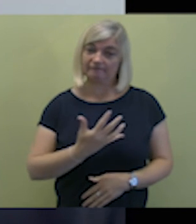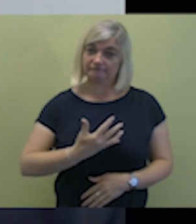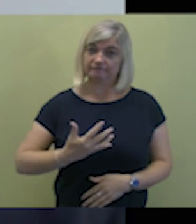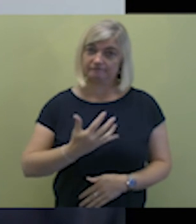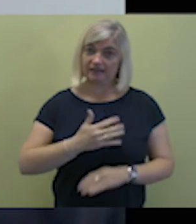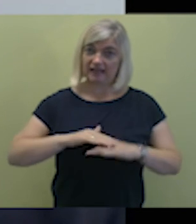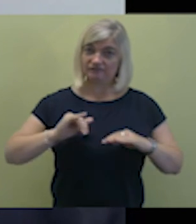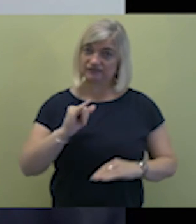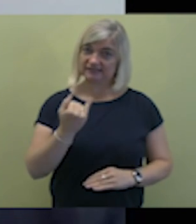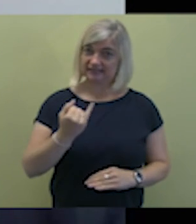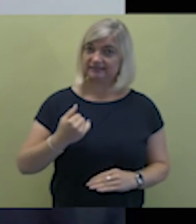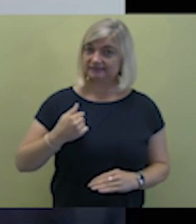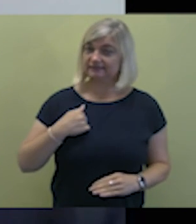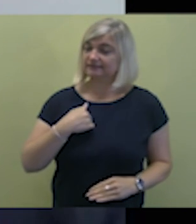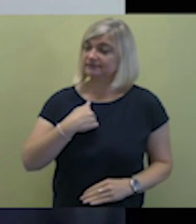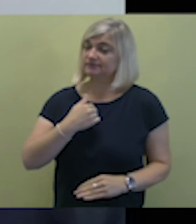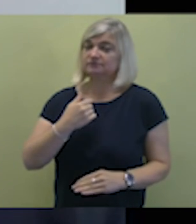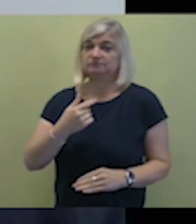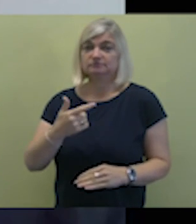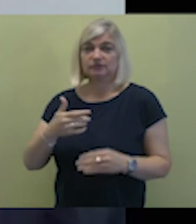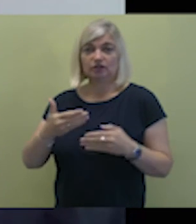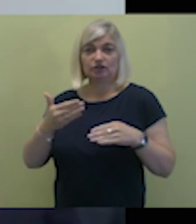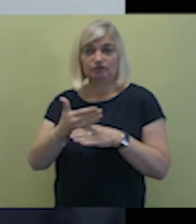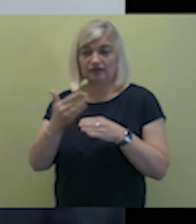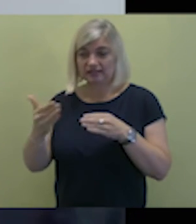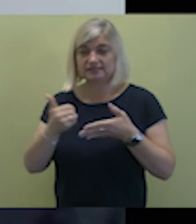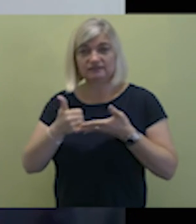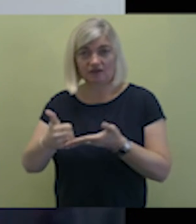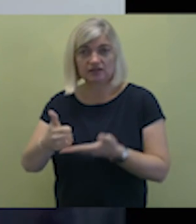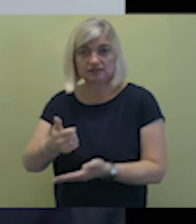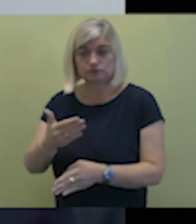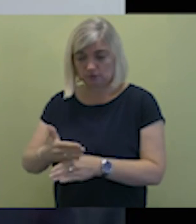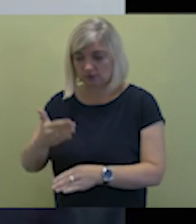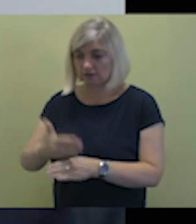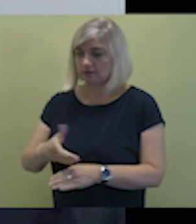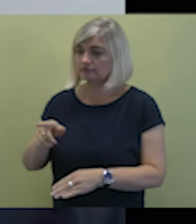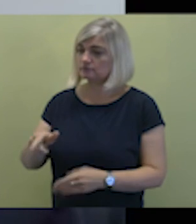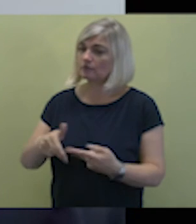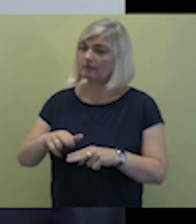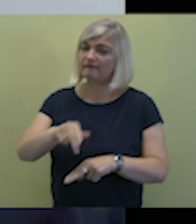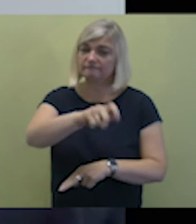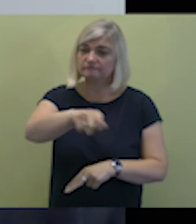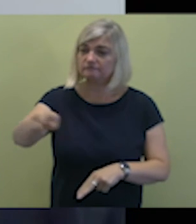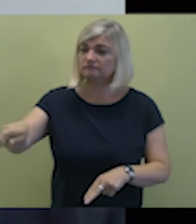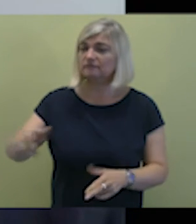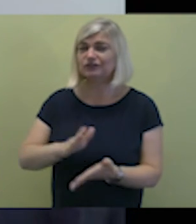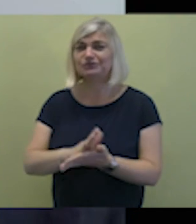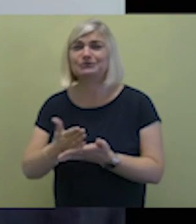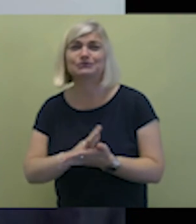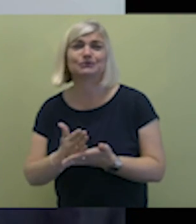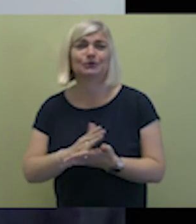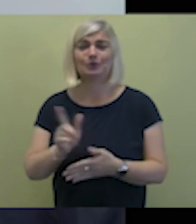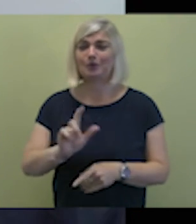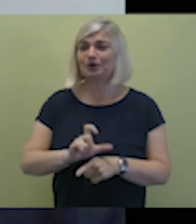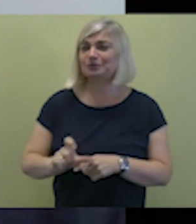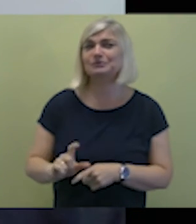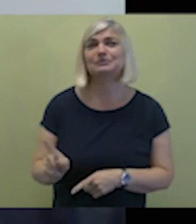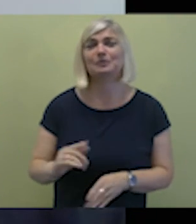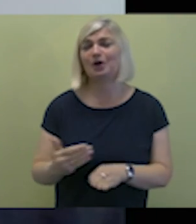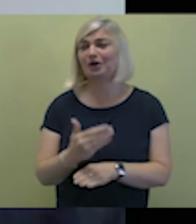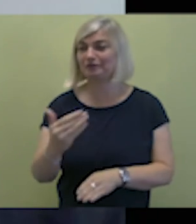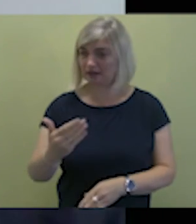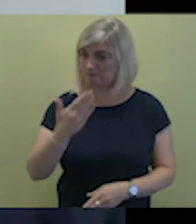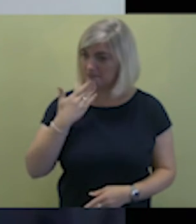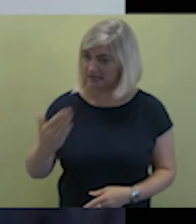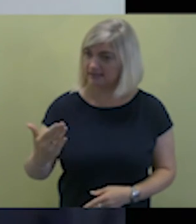really, in the first kind of instance, if there's people out there who are a bit unsure about what course, what career that they want to go into, then